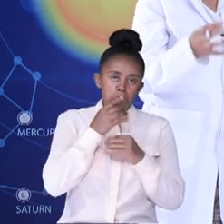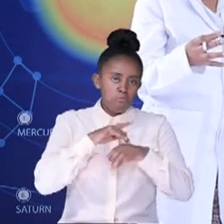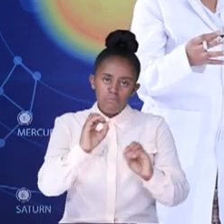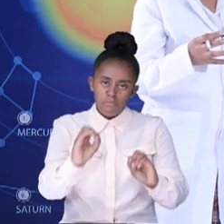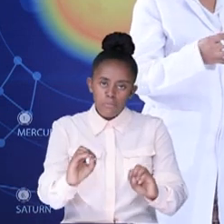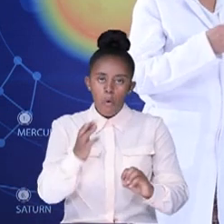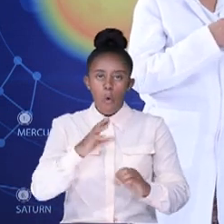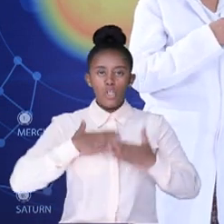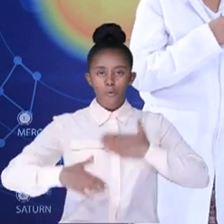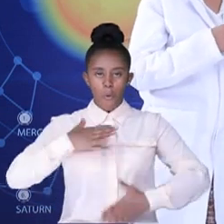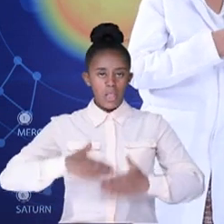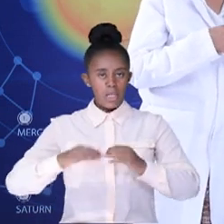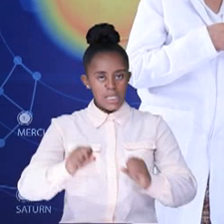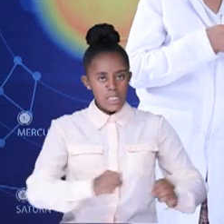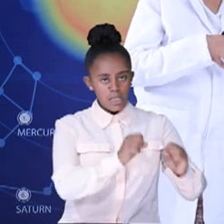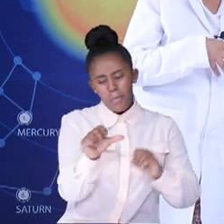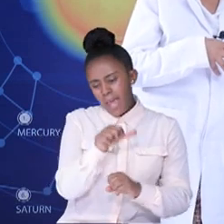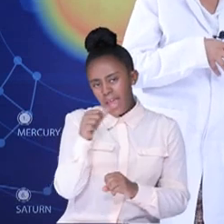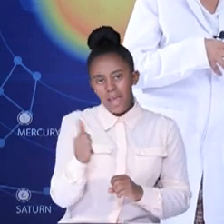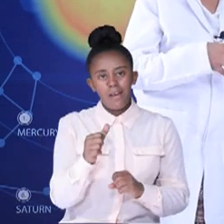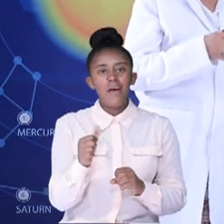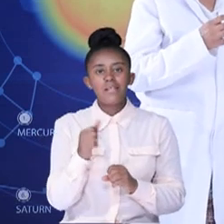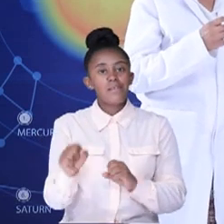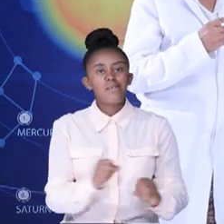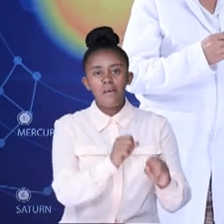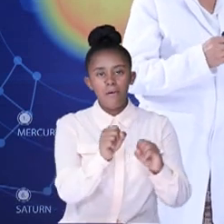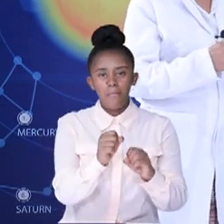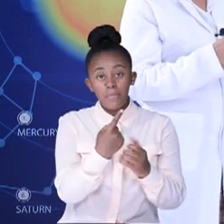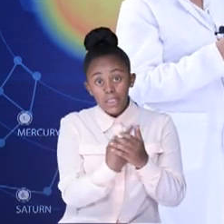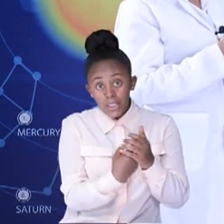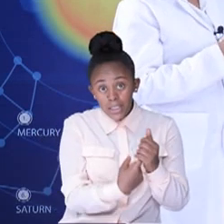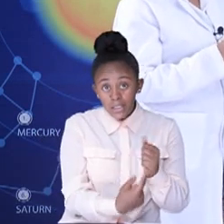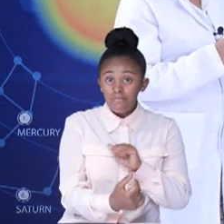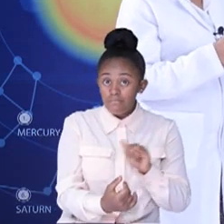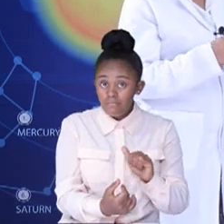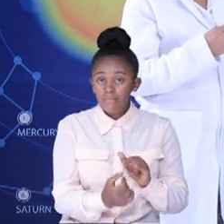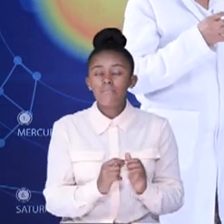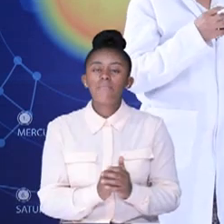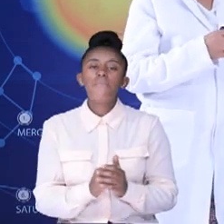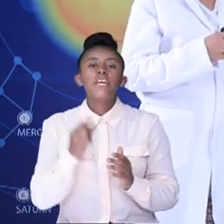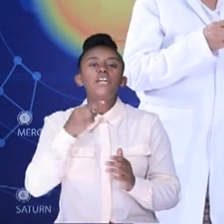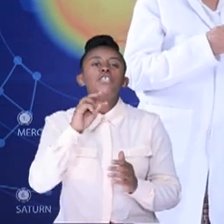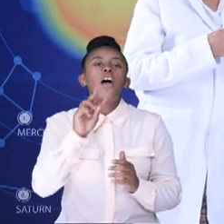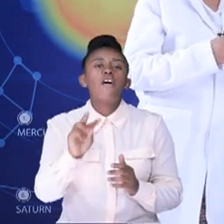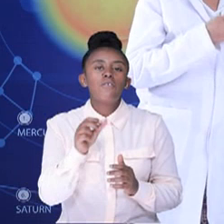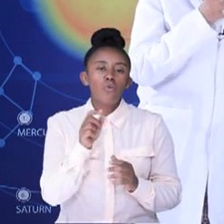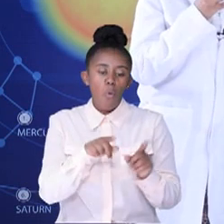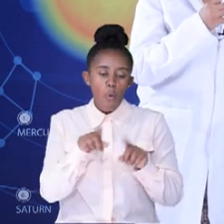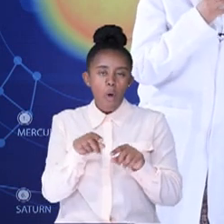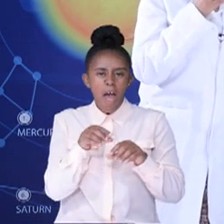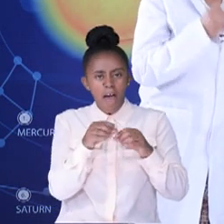or circulatory system or any other system. Just like this, HIV also